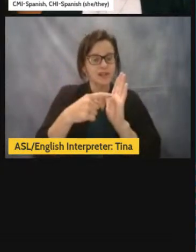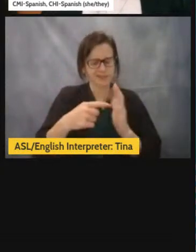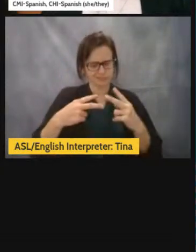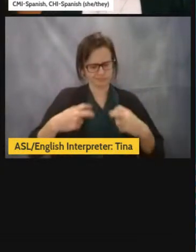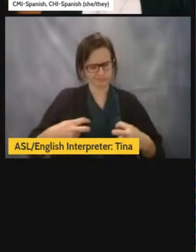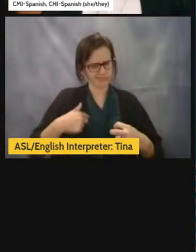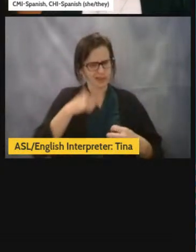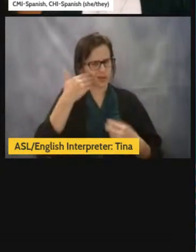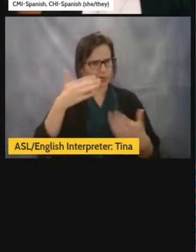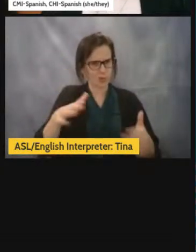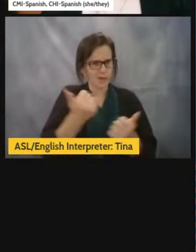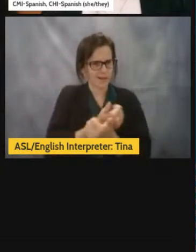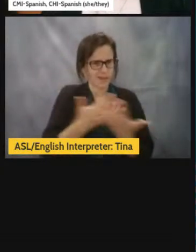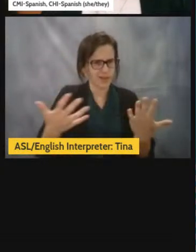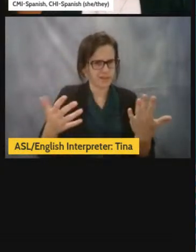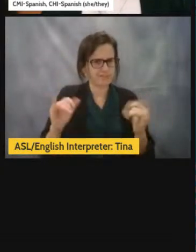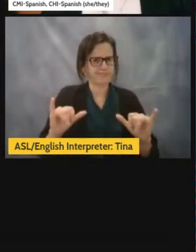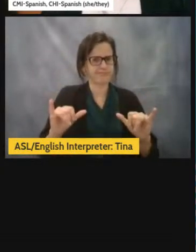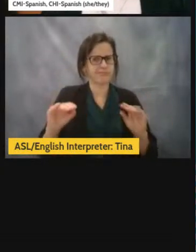learn.